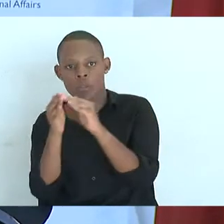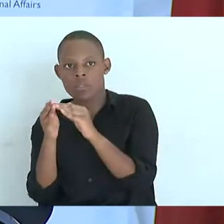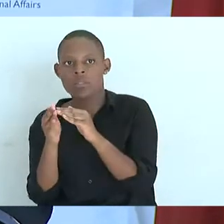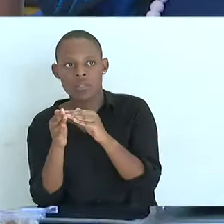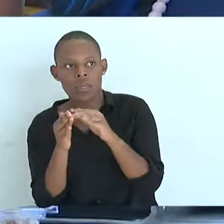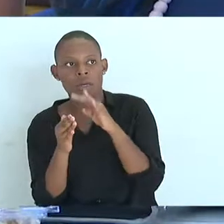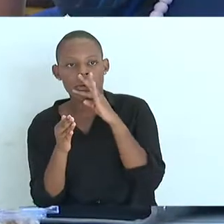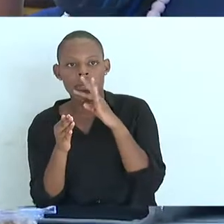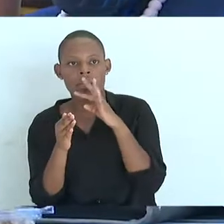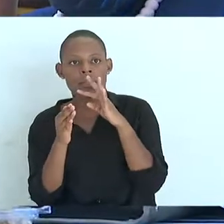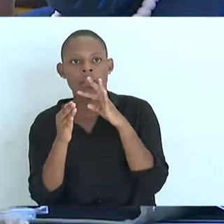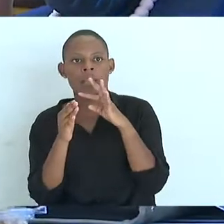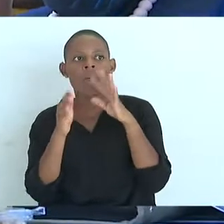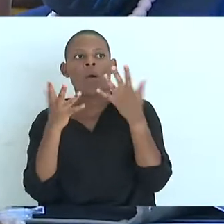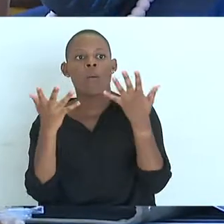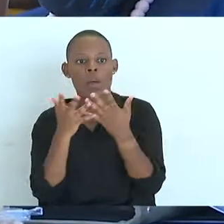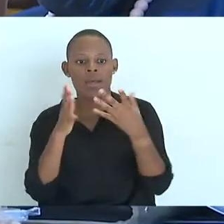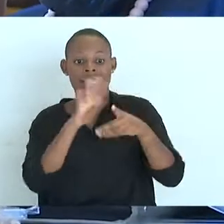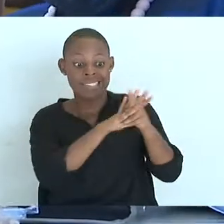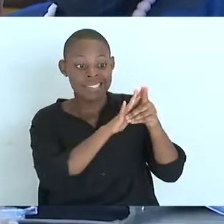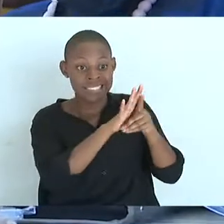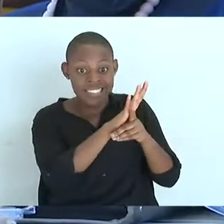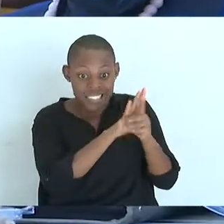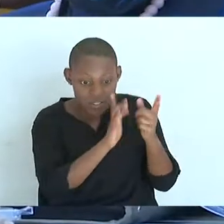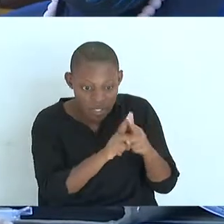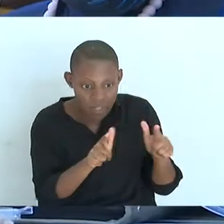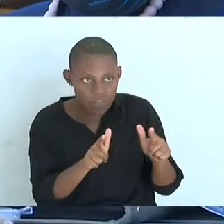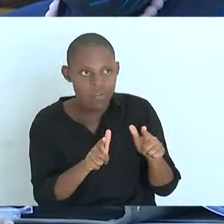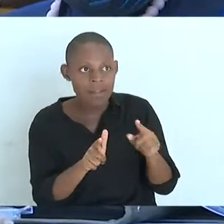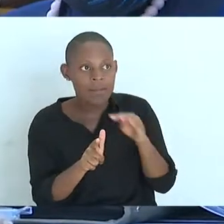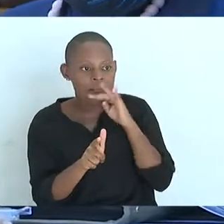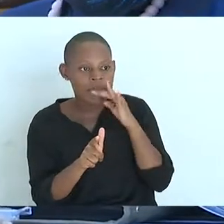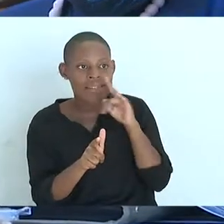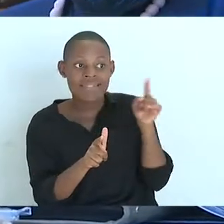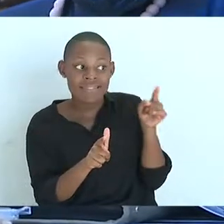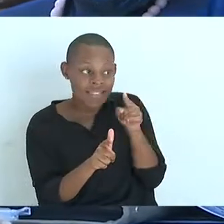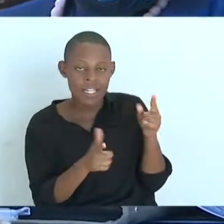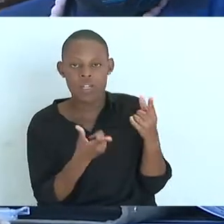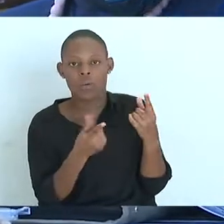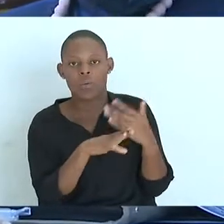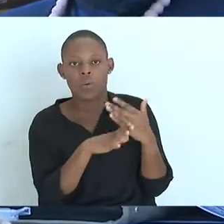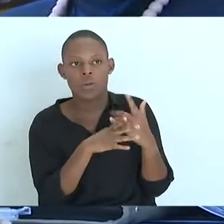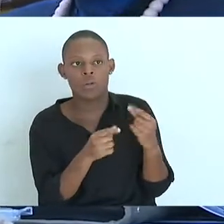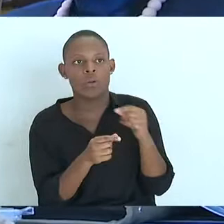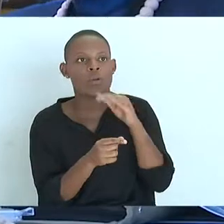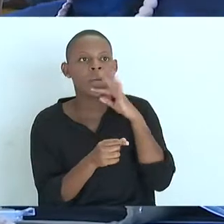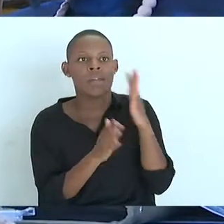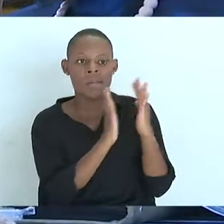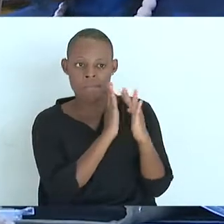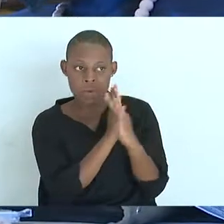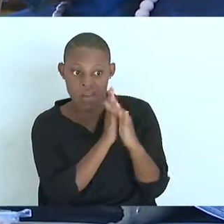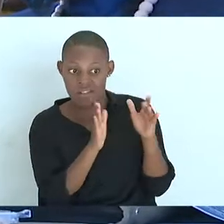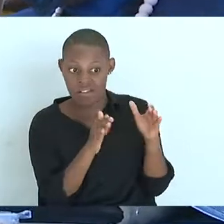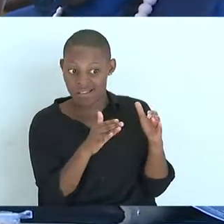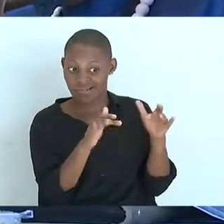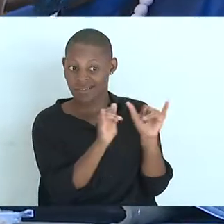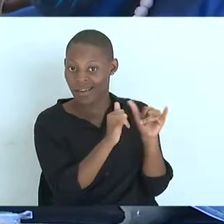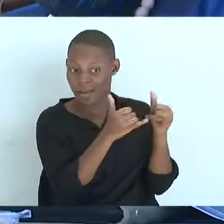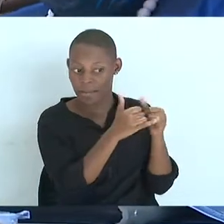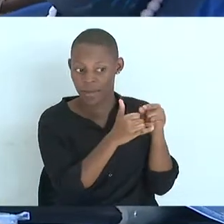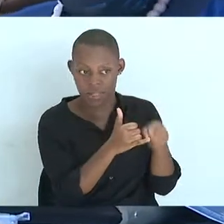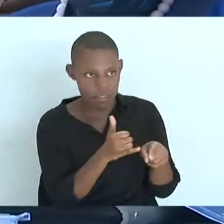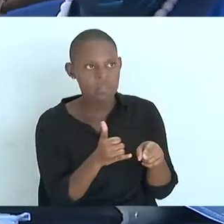brought down to the district level. So the private sector and the business people must come and to the table and give us